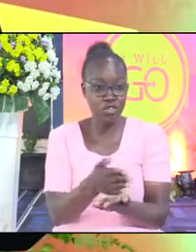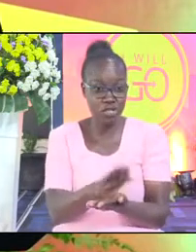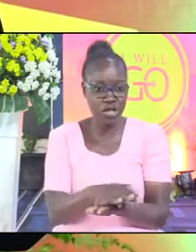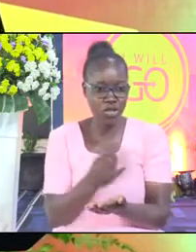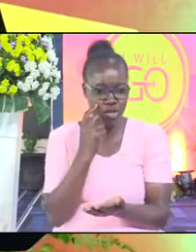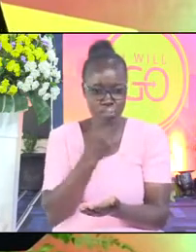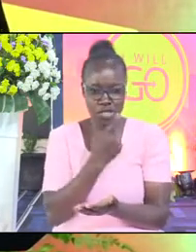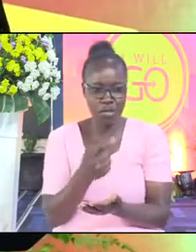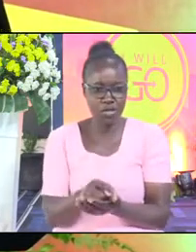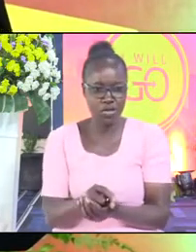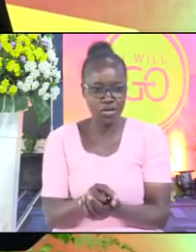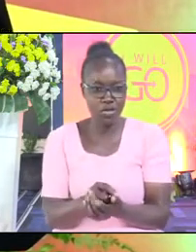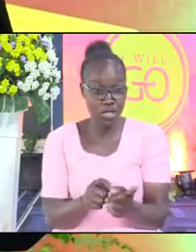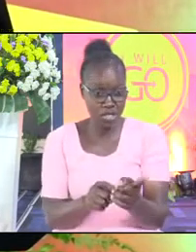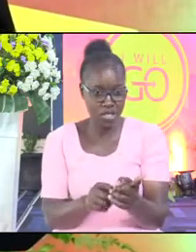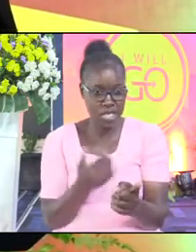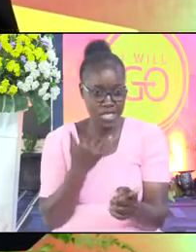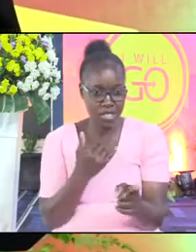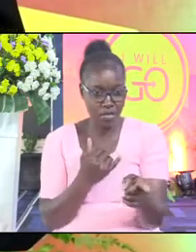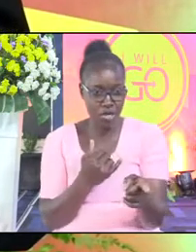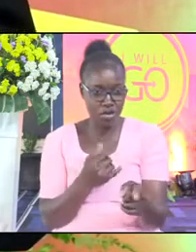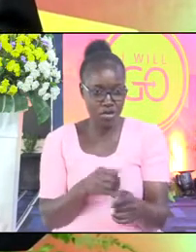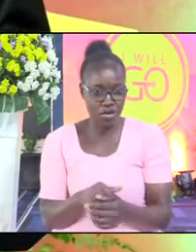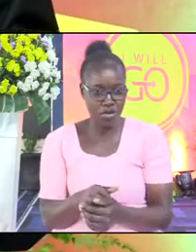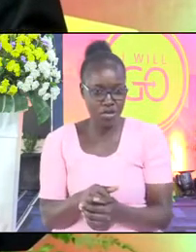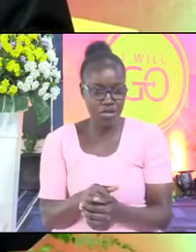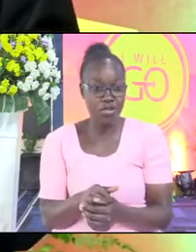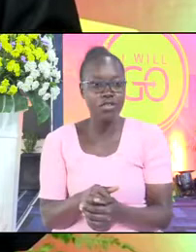alive. I don't know,